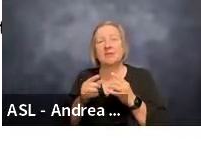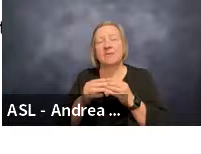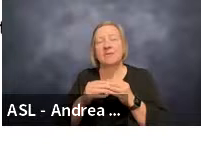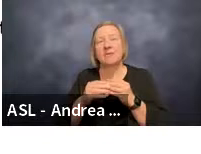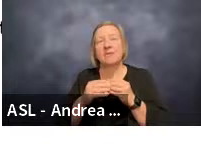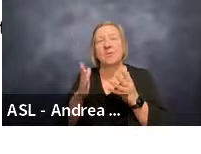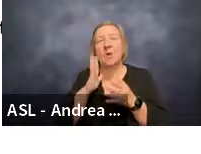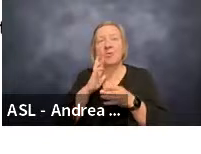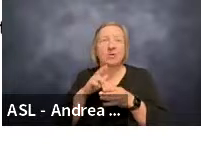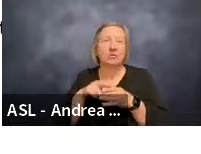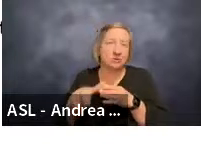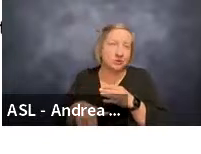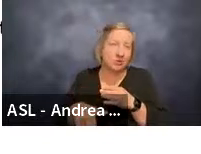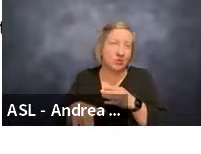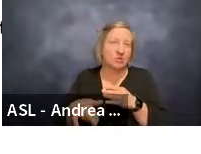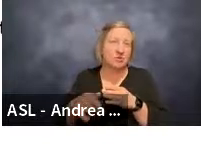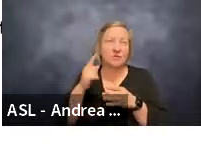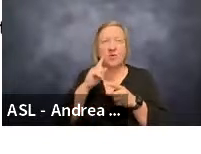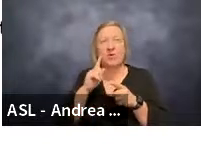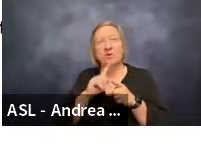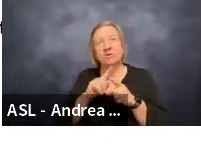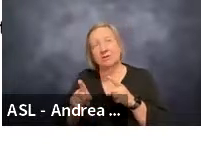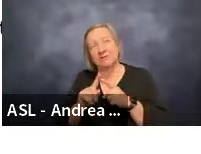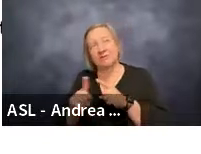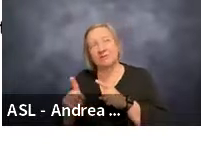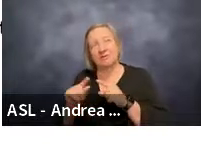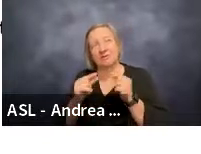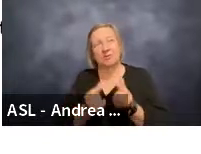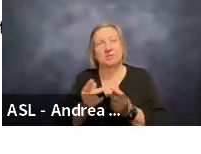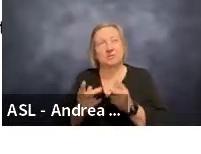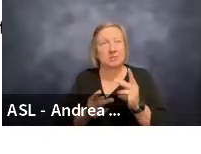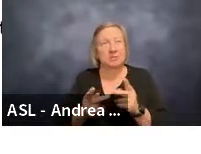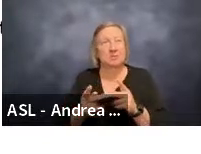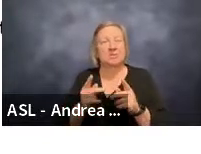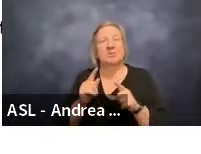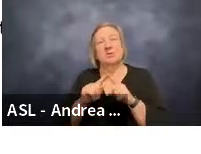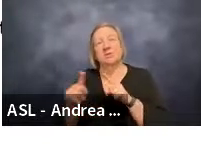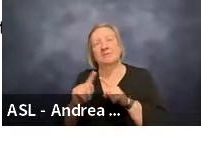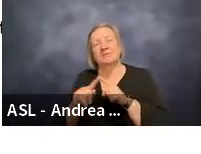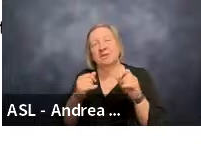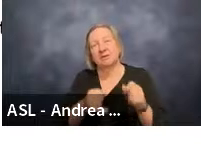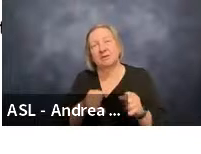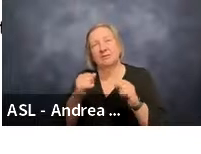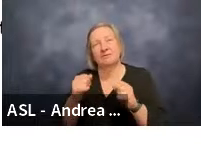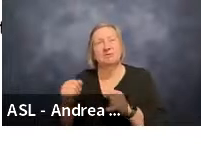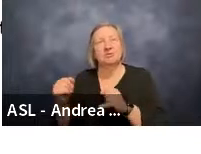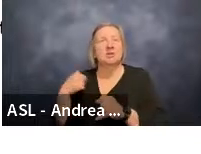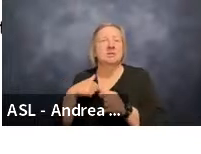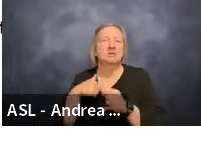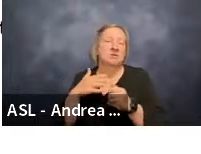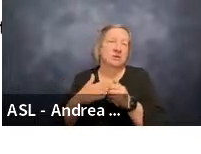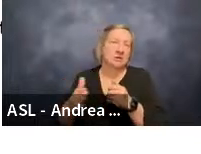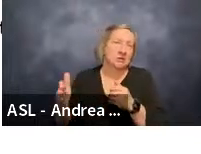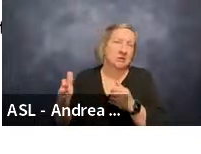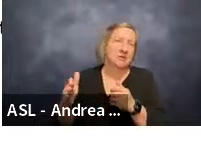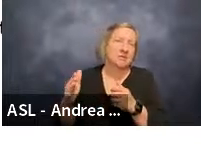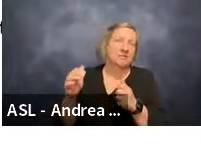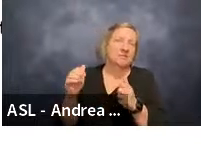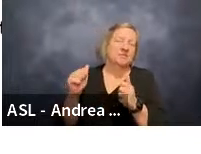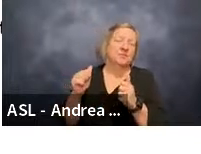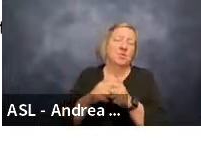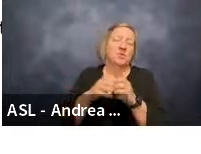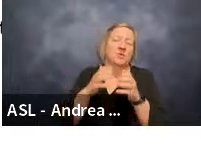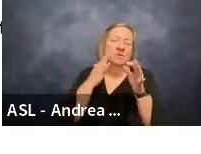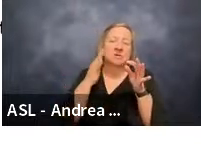will result if for different groups of people or different individuals as we go forward with this